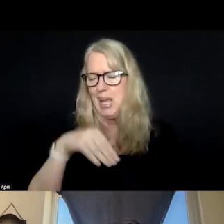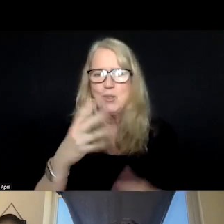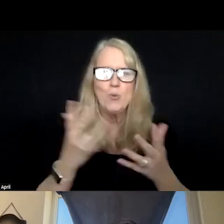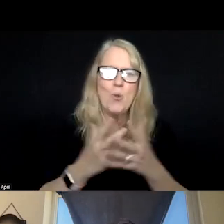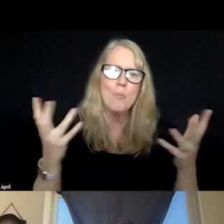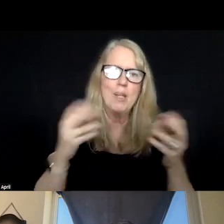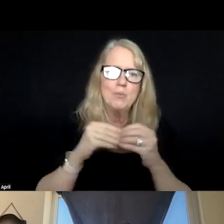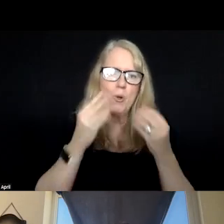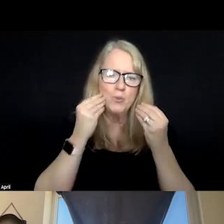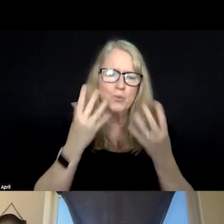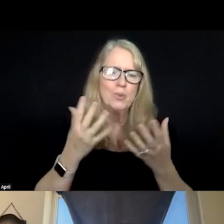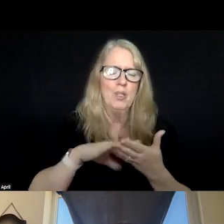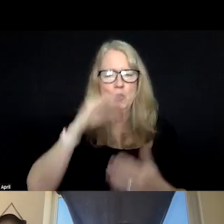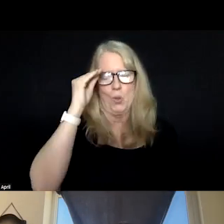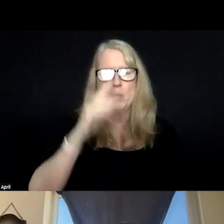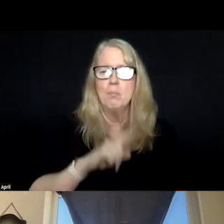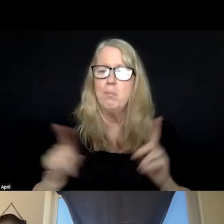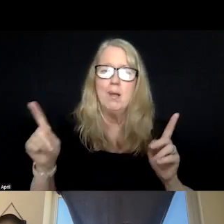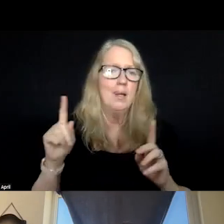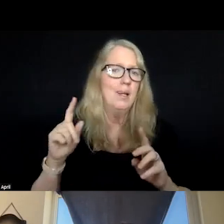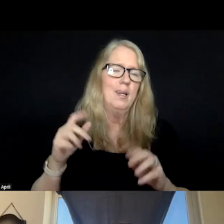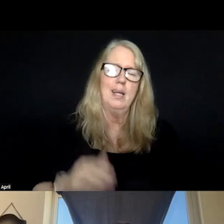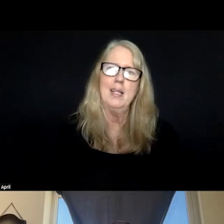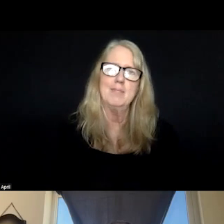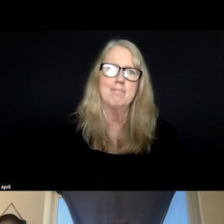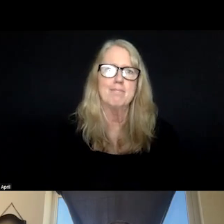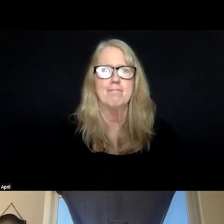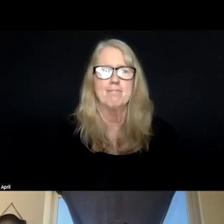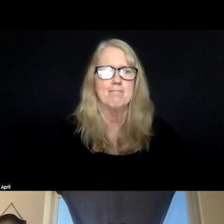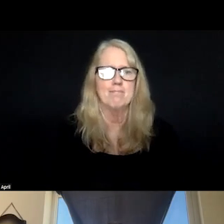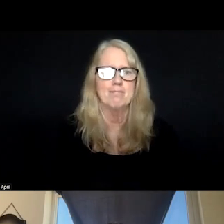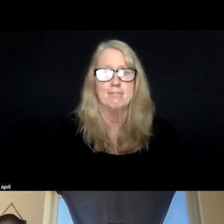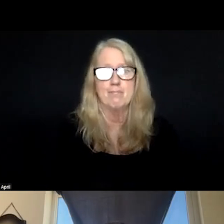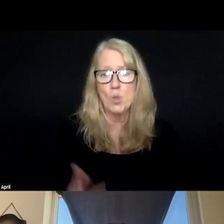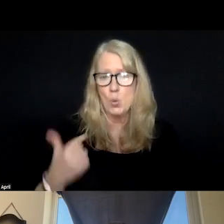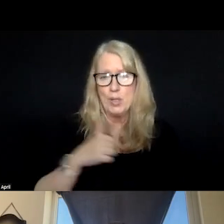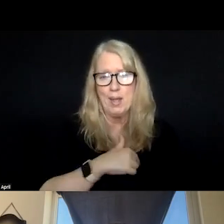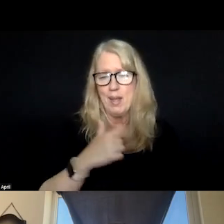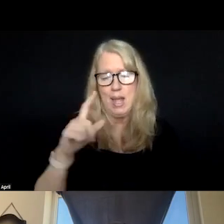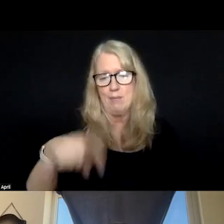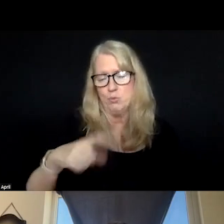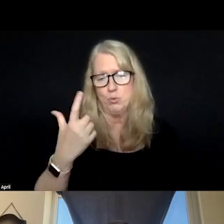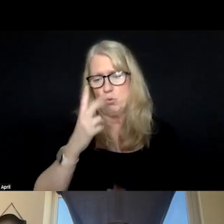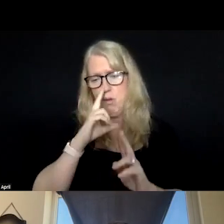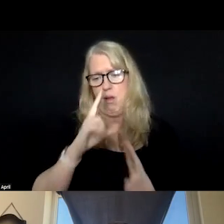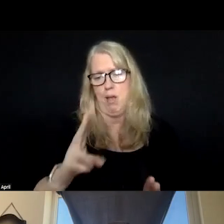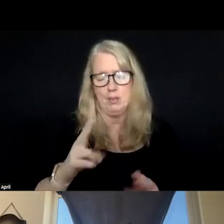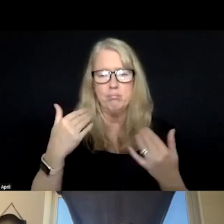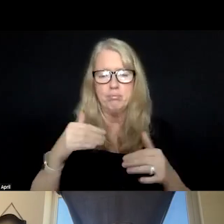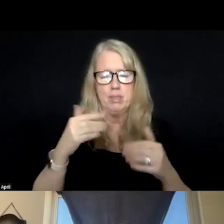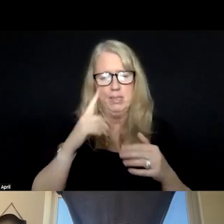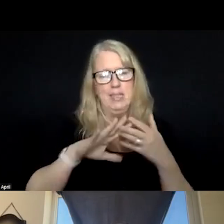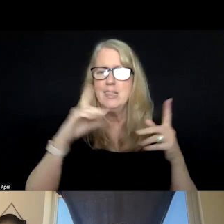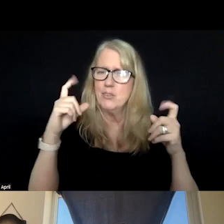to learn, but essentially it's just, we have to all honor that this is a complicated and